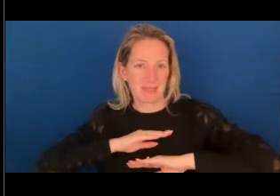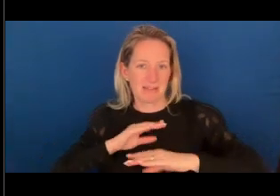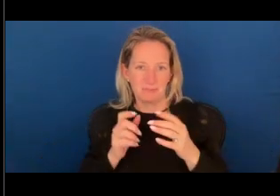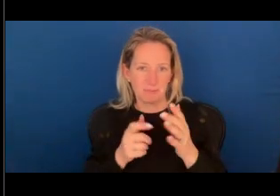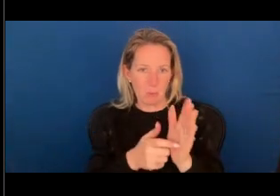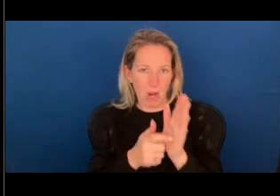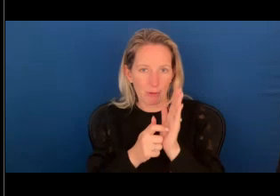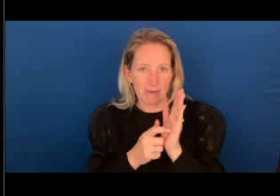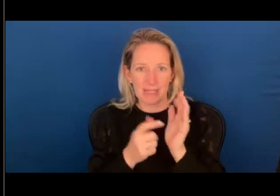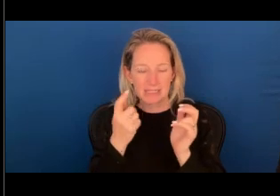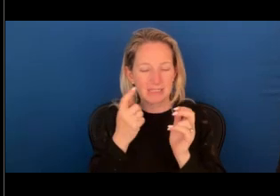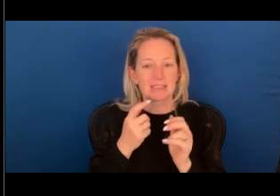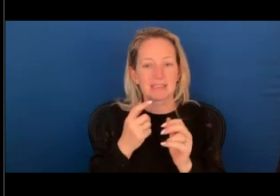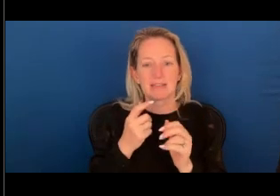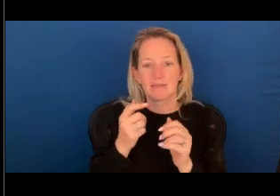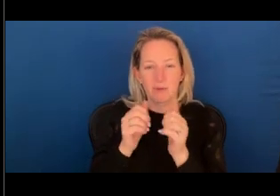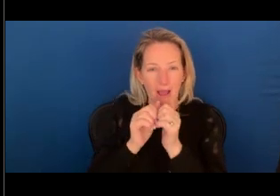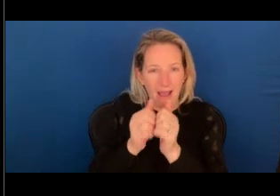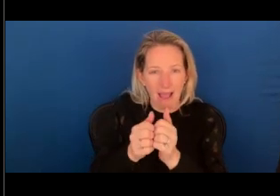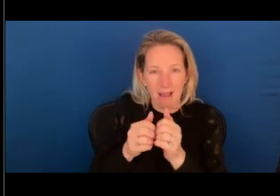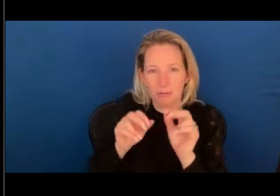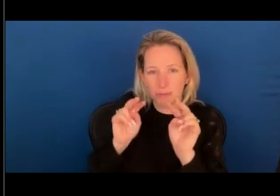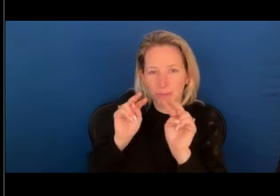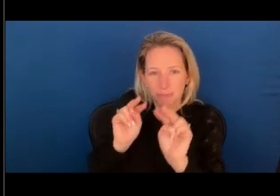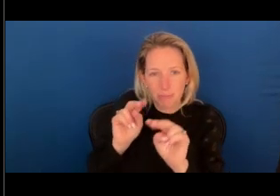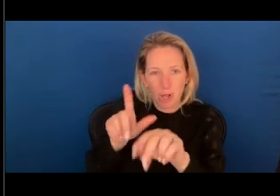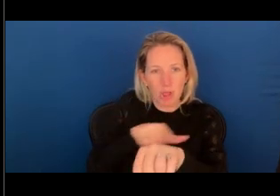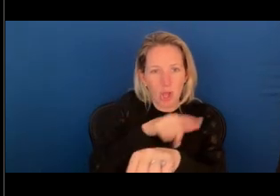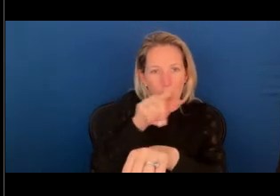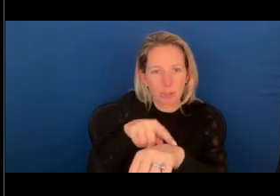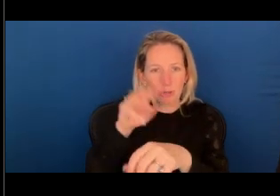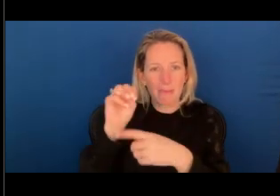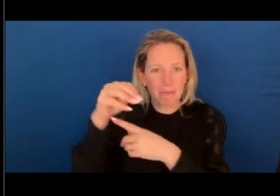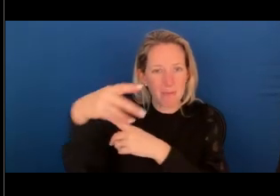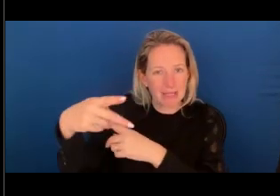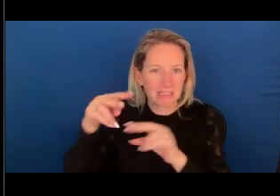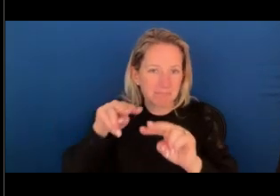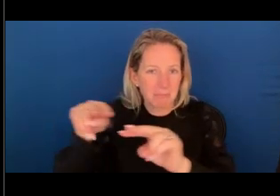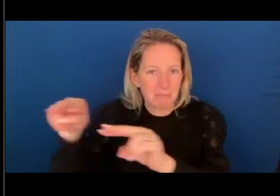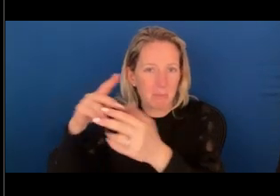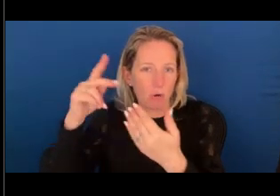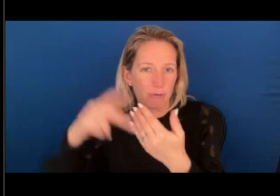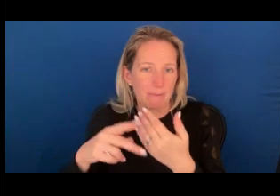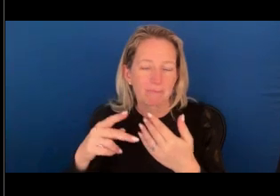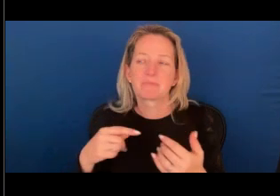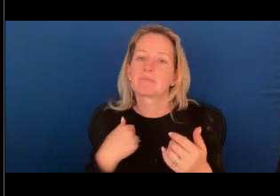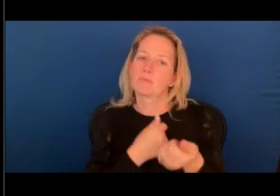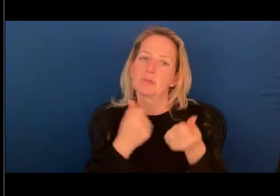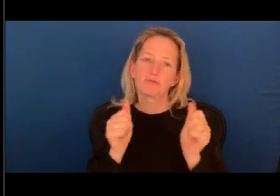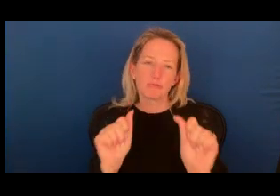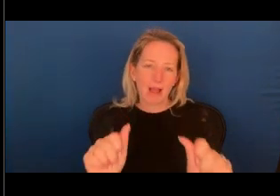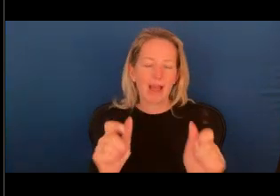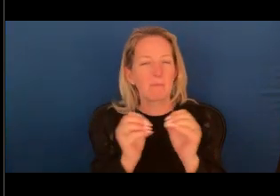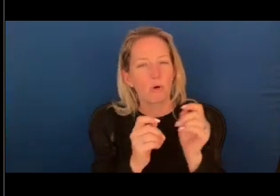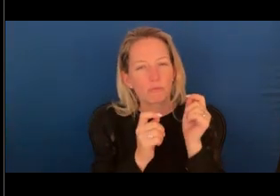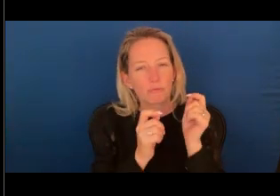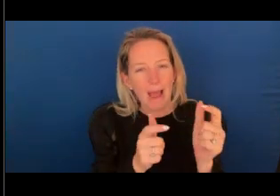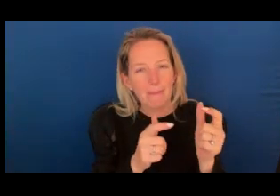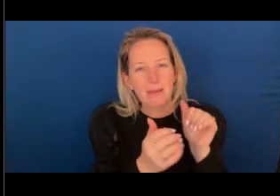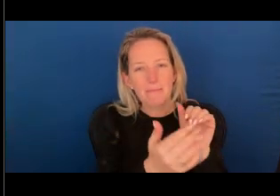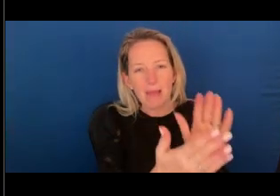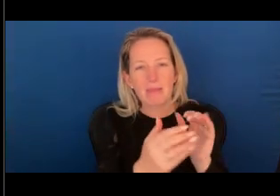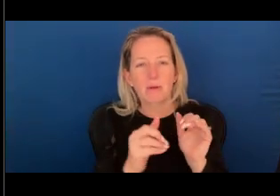long-term microplastic monitoring program. So we are looking for some simpler methods, rapid methods that can meet